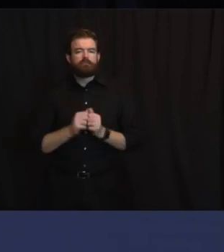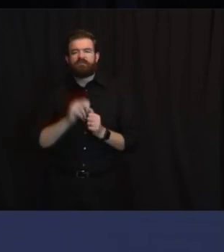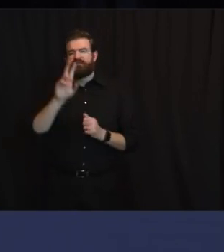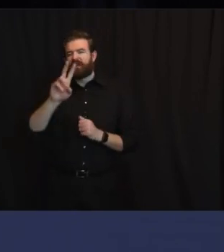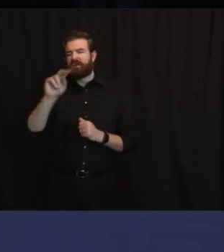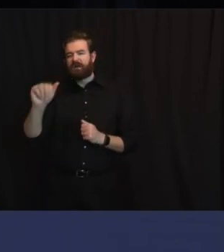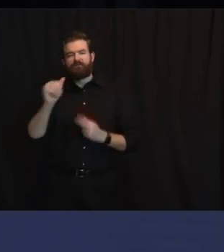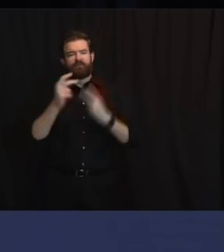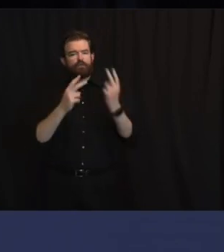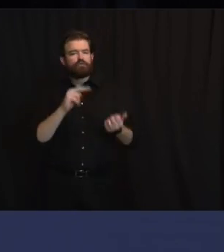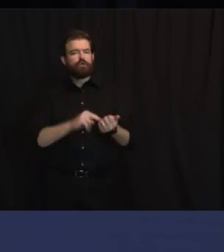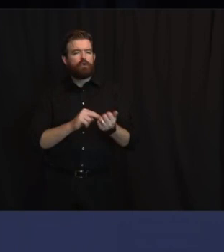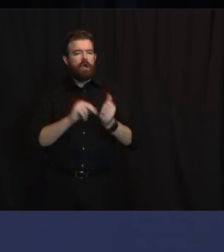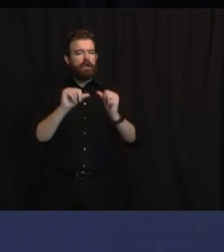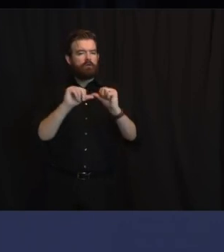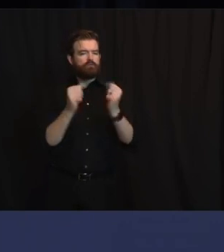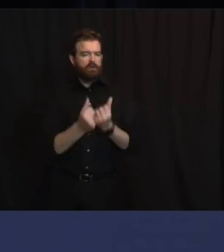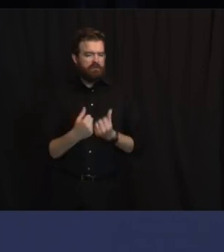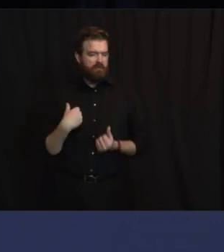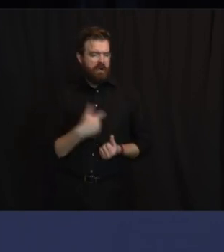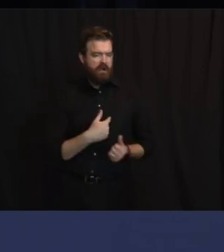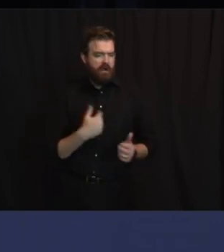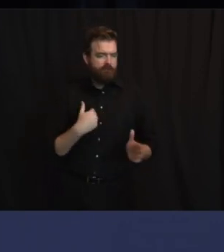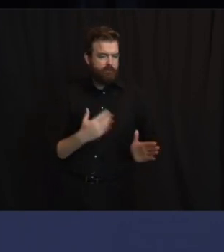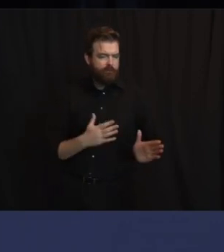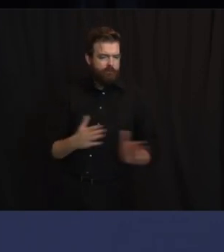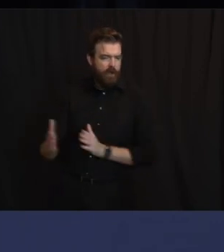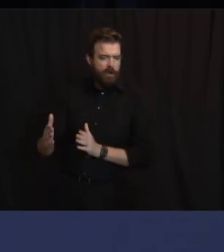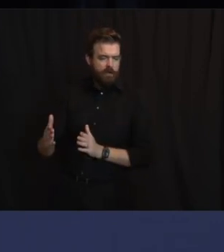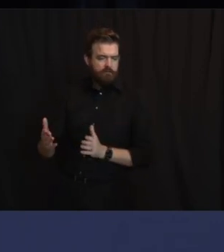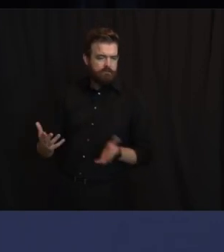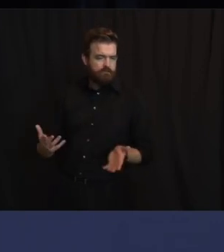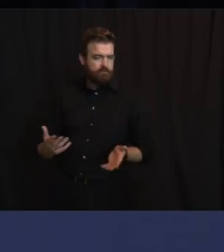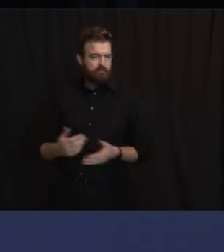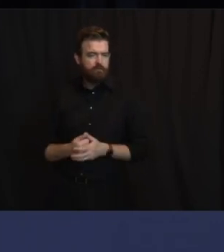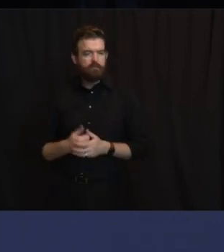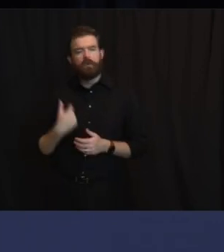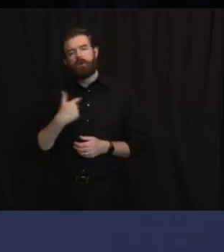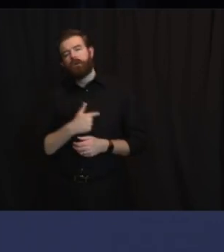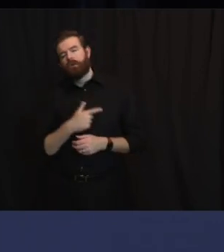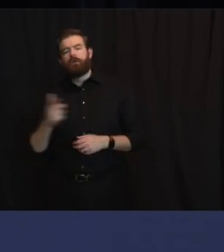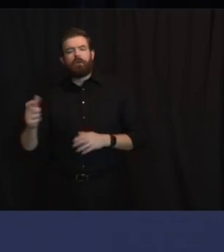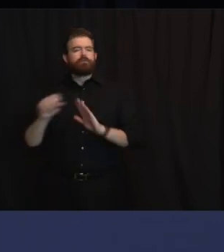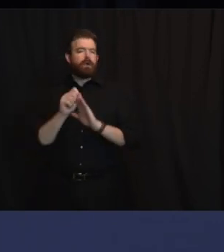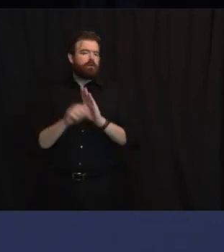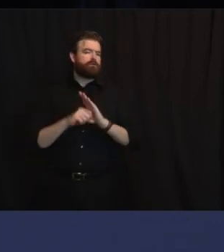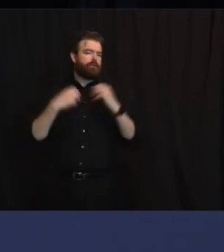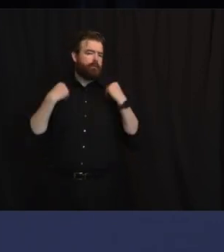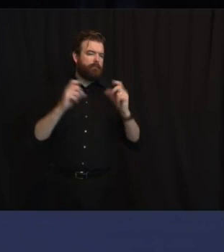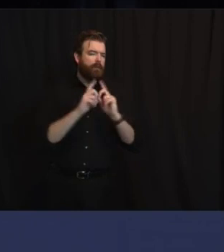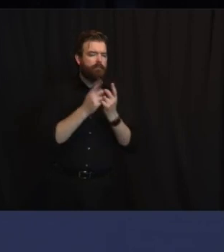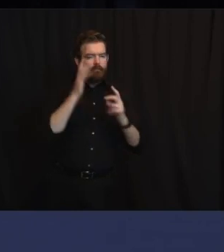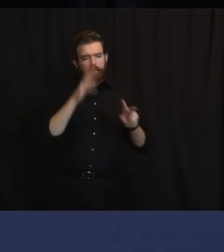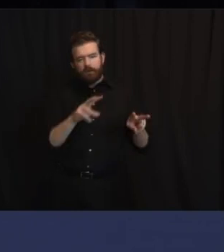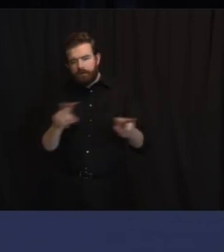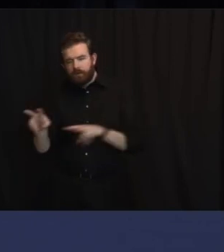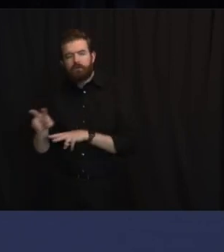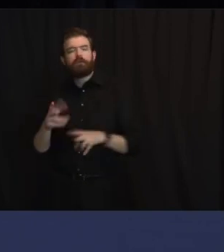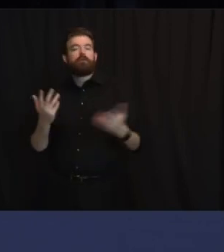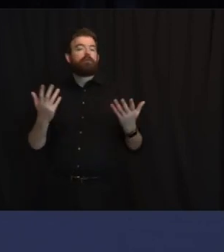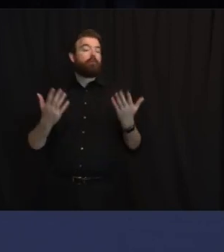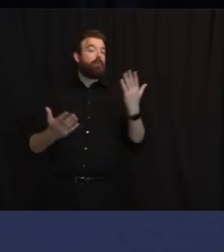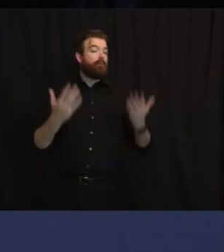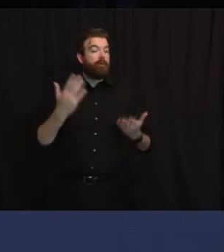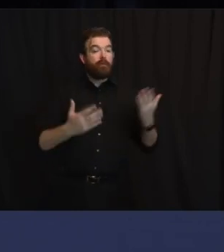of, I guess, oversight from the State Department of Health, but operationalized on the local level.